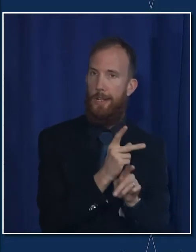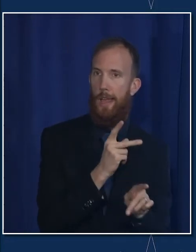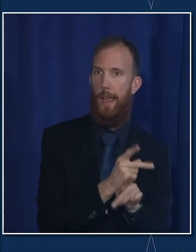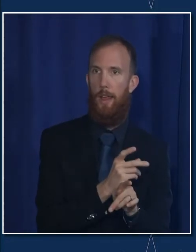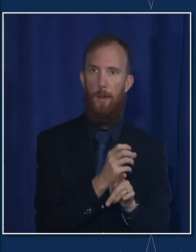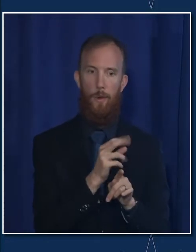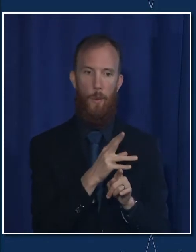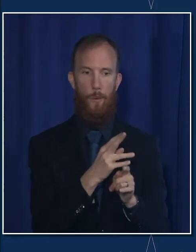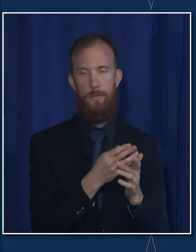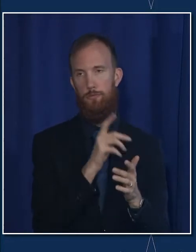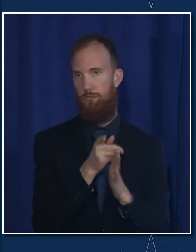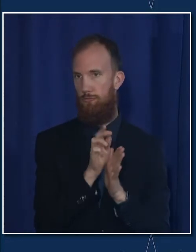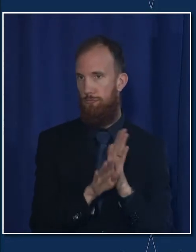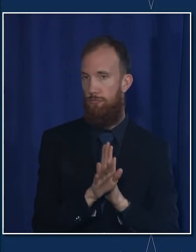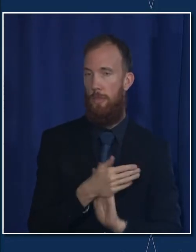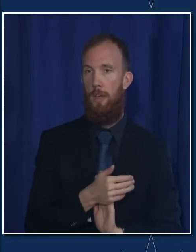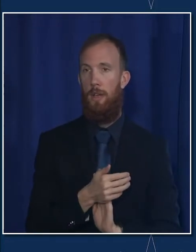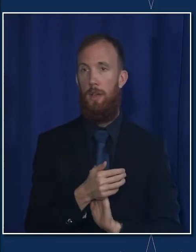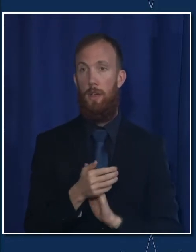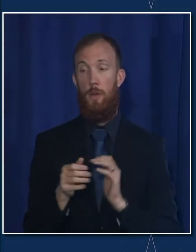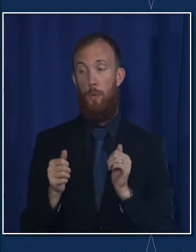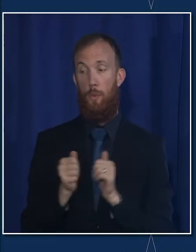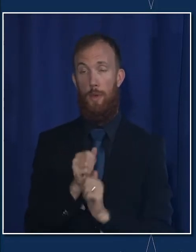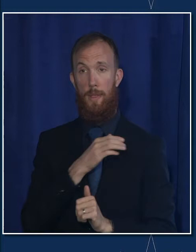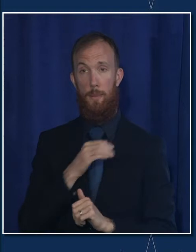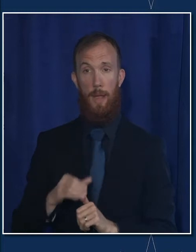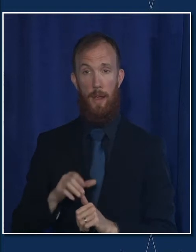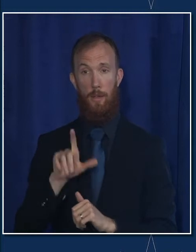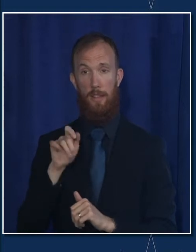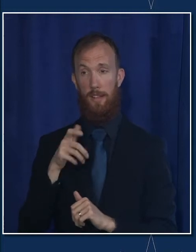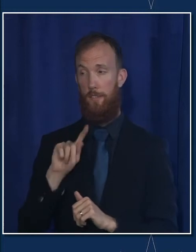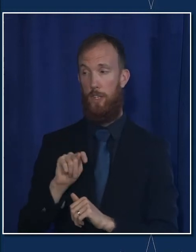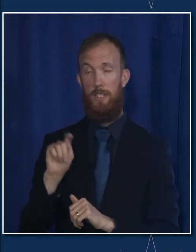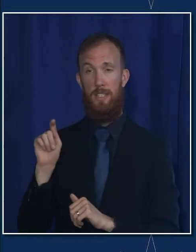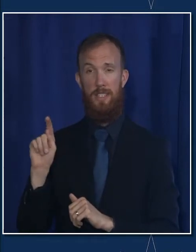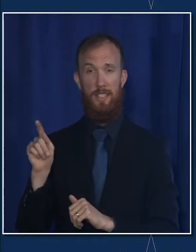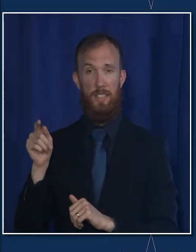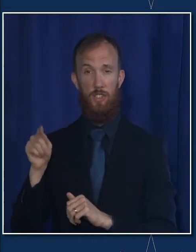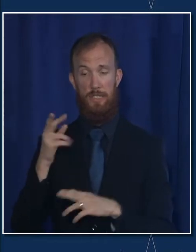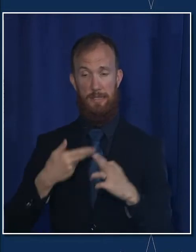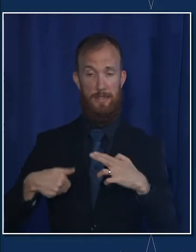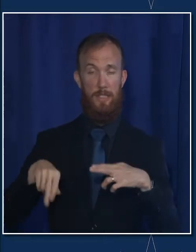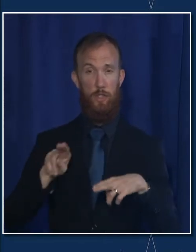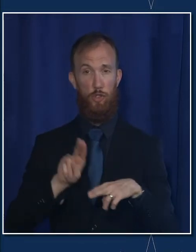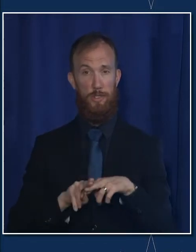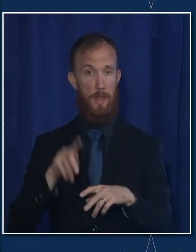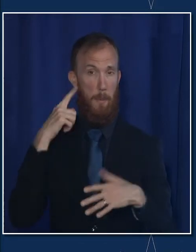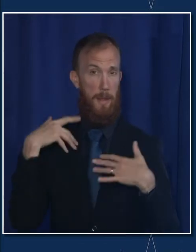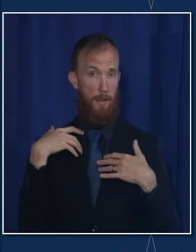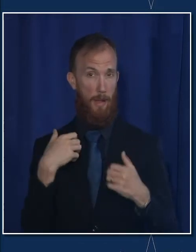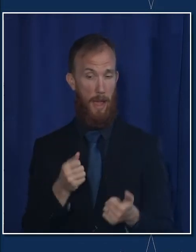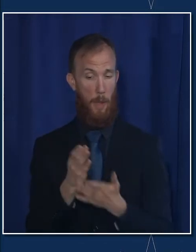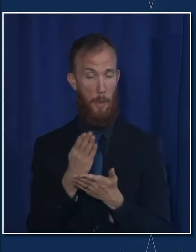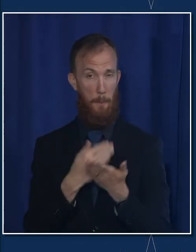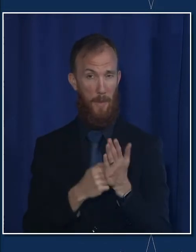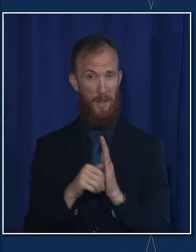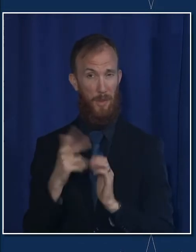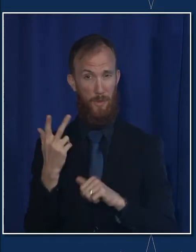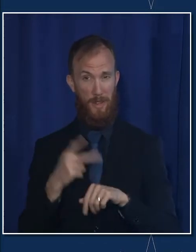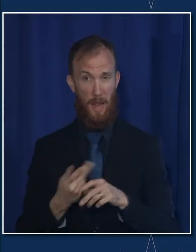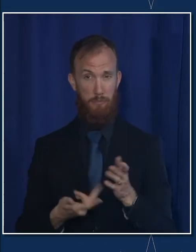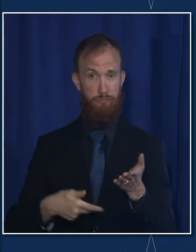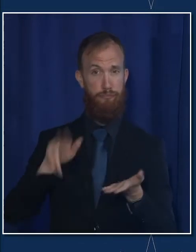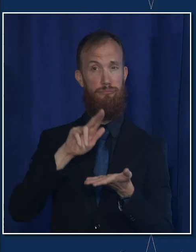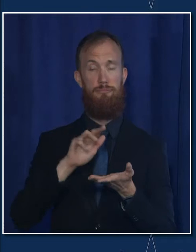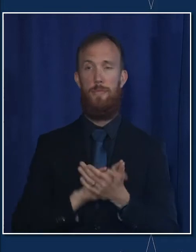under Mayor Lightfoot, we've actually had a tripling of our mental health budget. And we've seen in 2019, City of Chicago